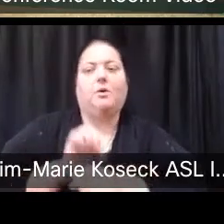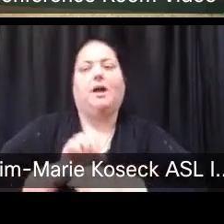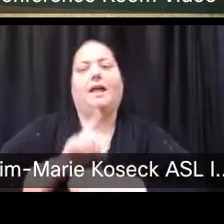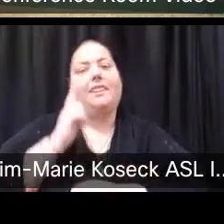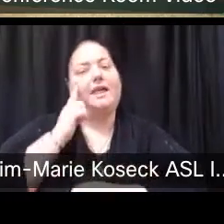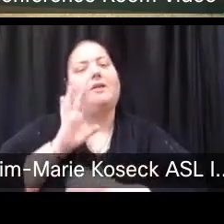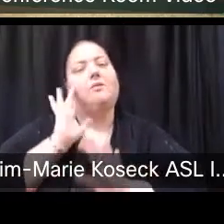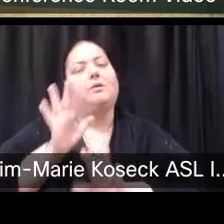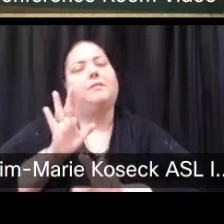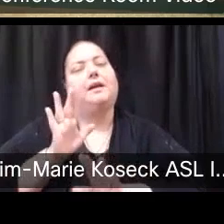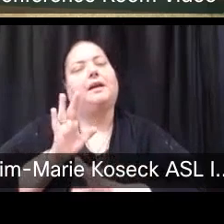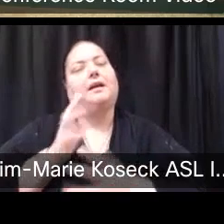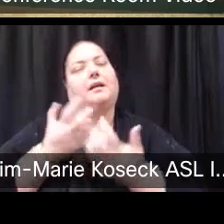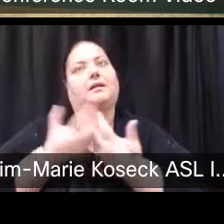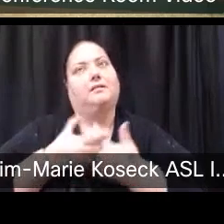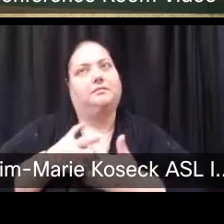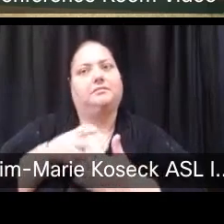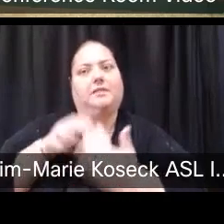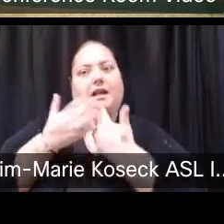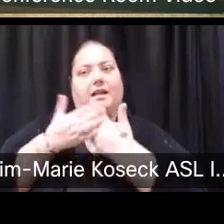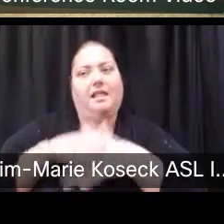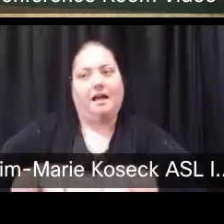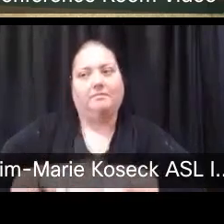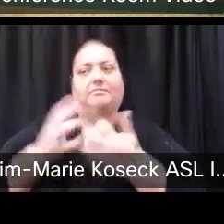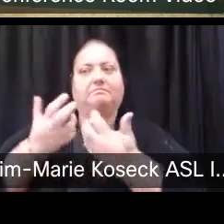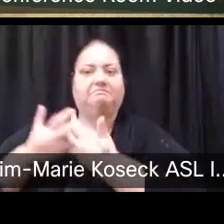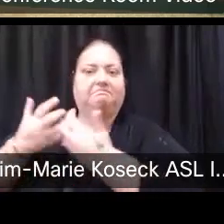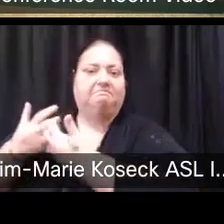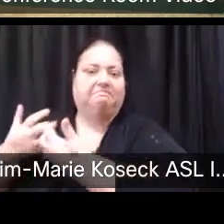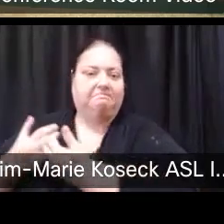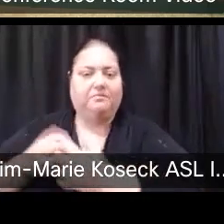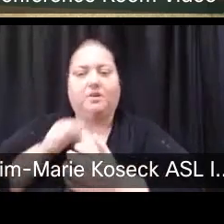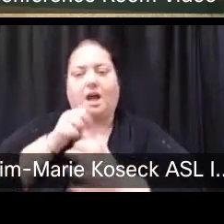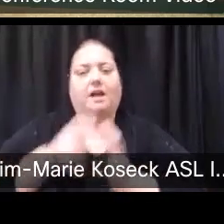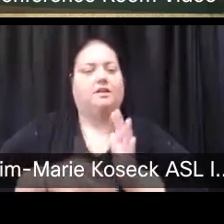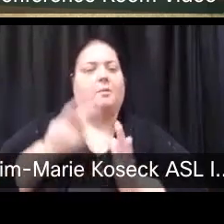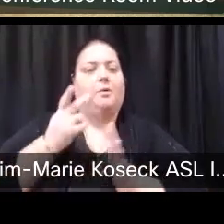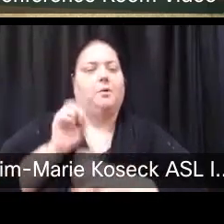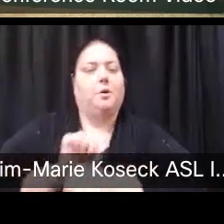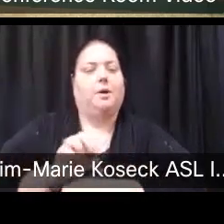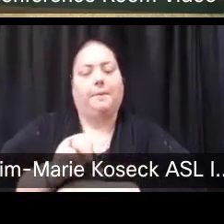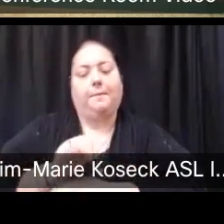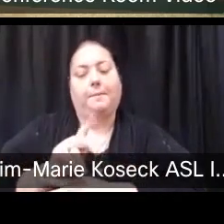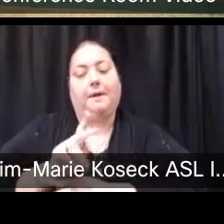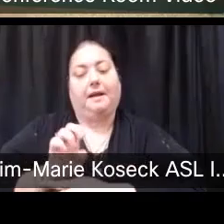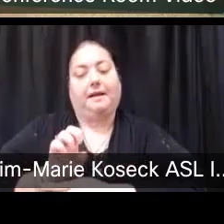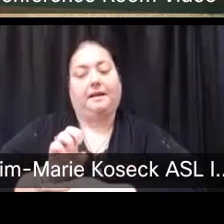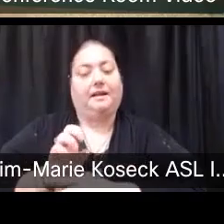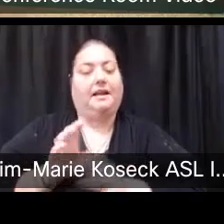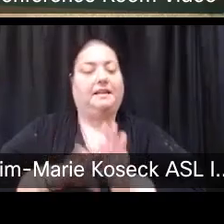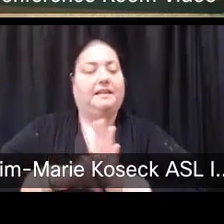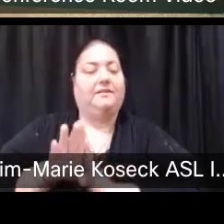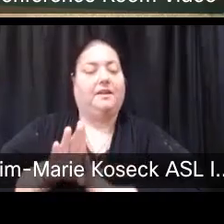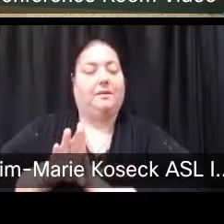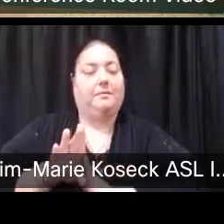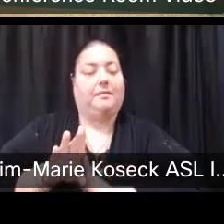sort of see the alignment and where the gaps are. Absolutely. So we're not duplicating. Yep. Mike? I would say if we could develop like kind of like a,